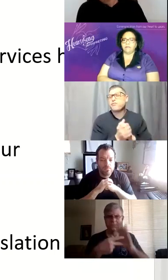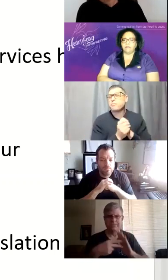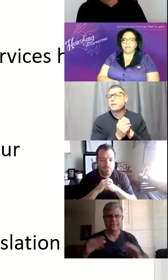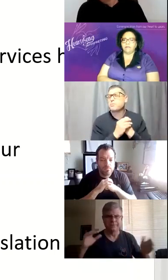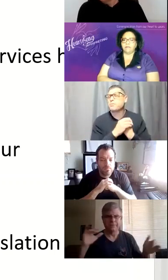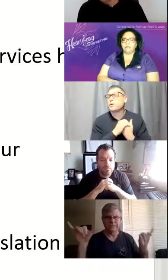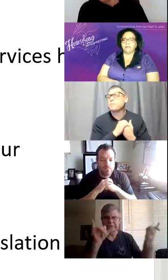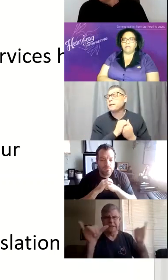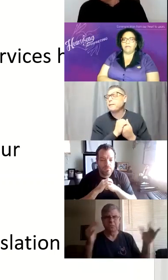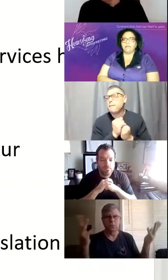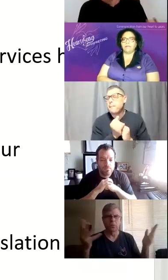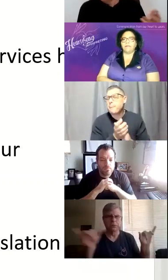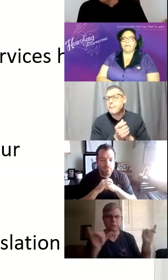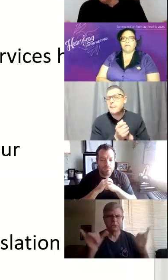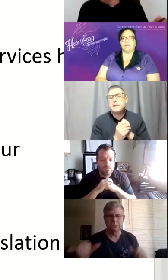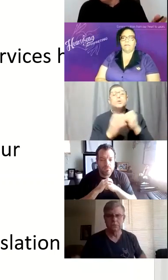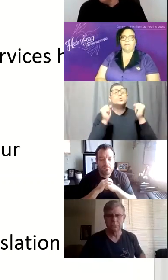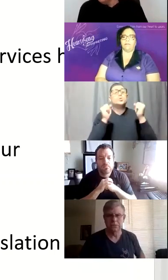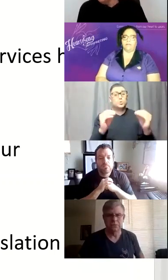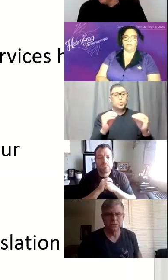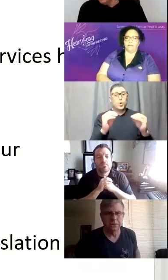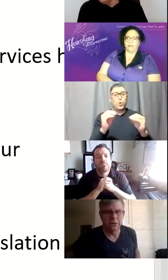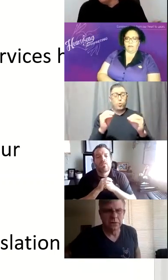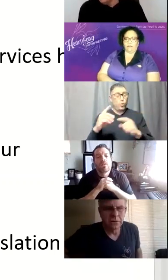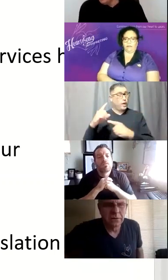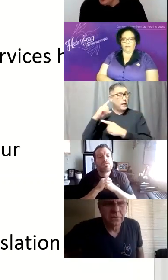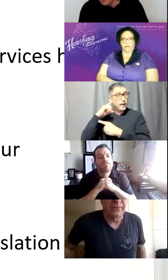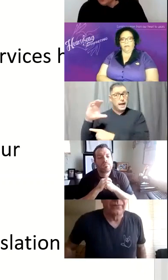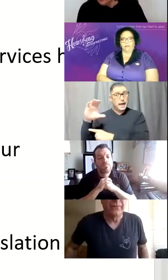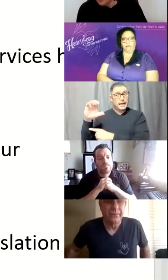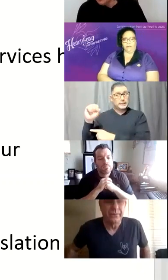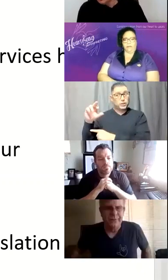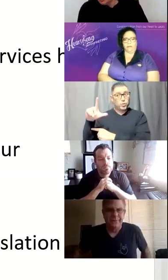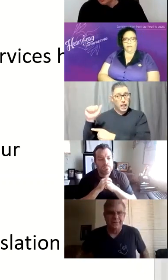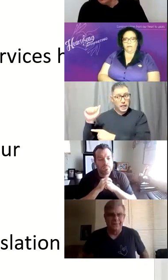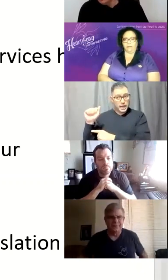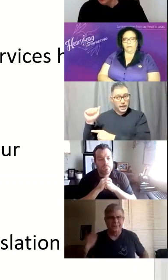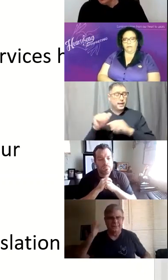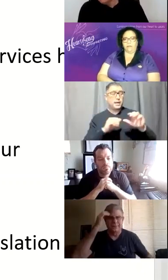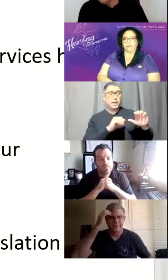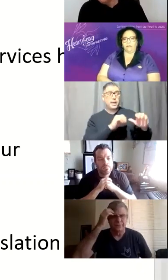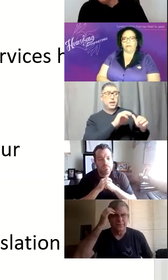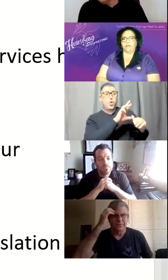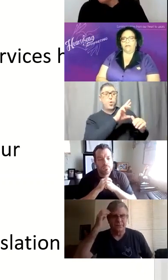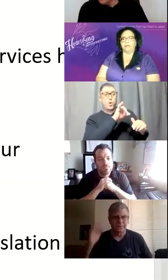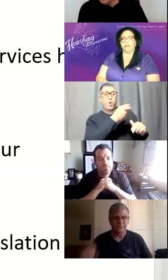Clarify that for me a little bit more. What do you mean? So did you hear from both the community college and the four-year school?